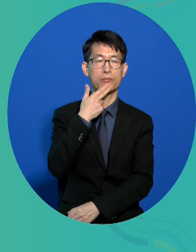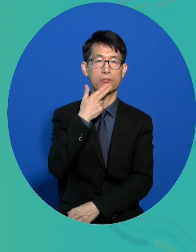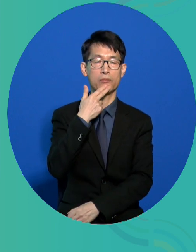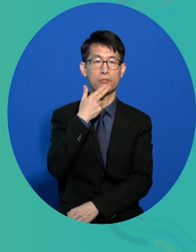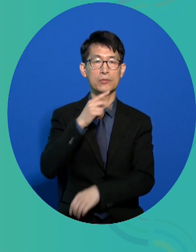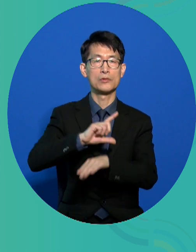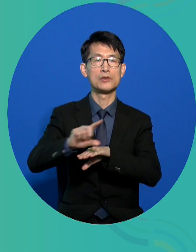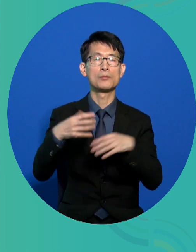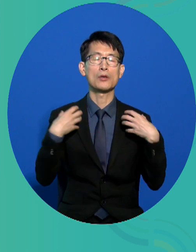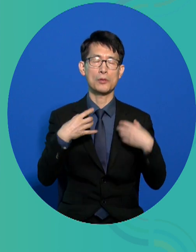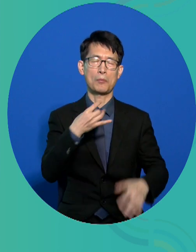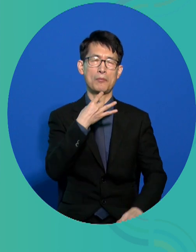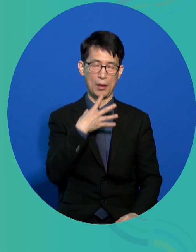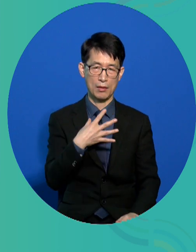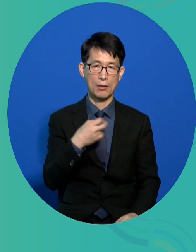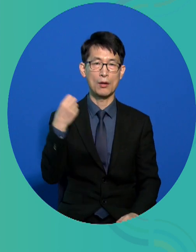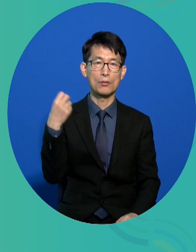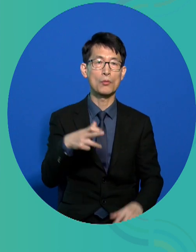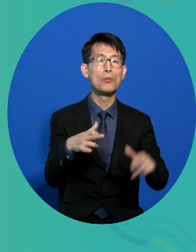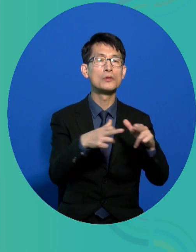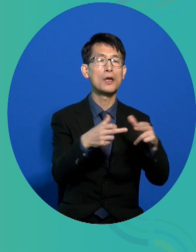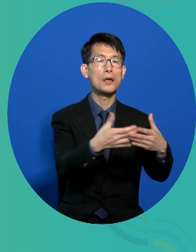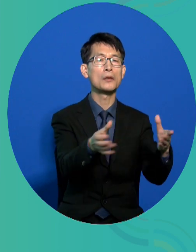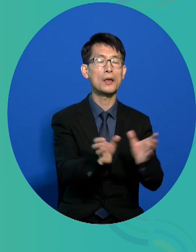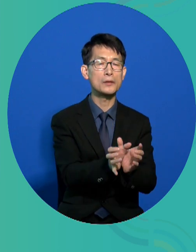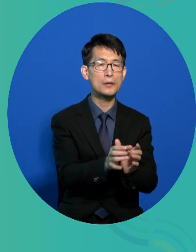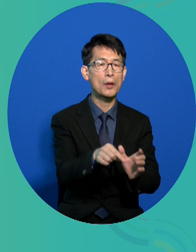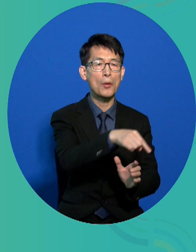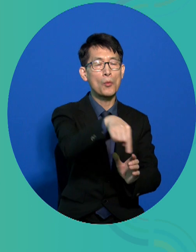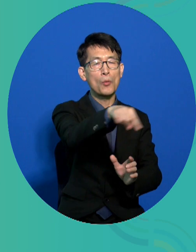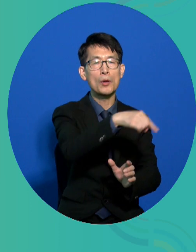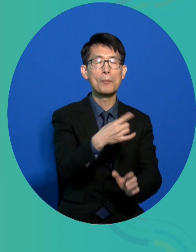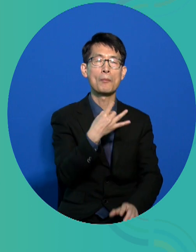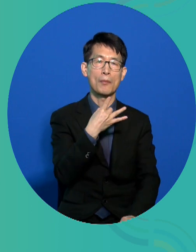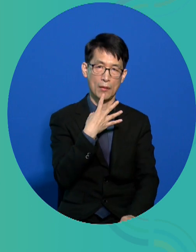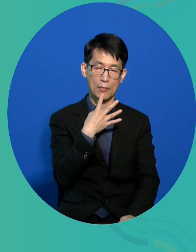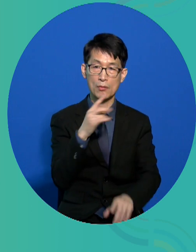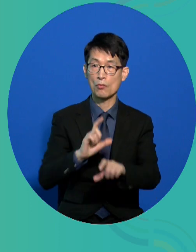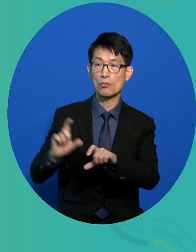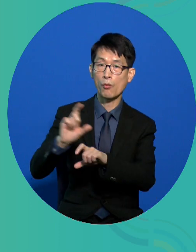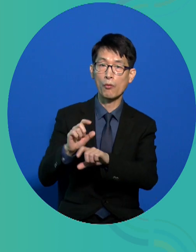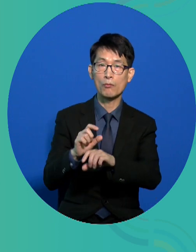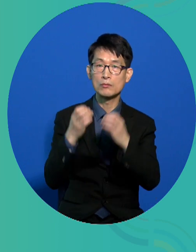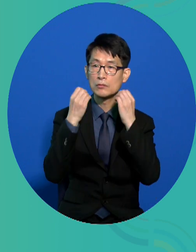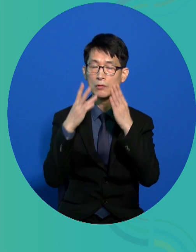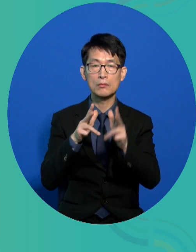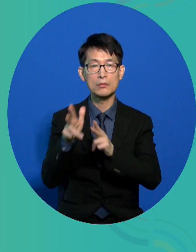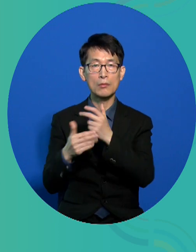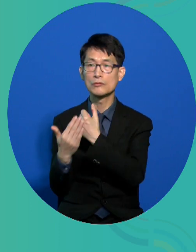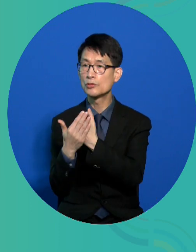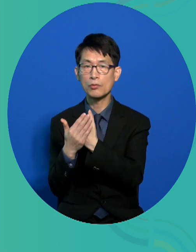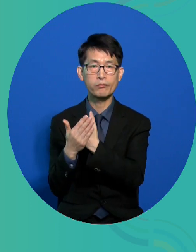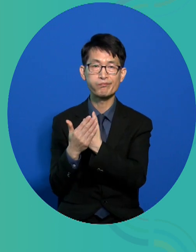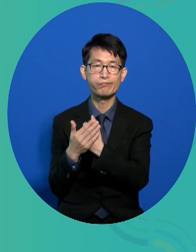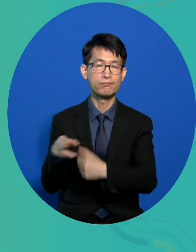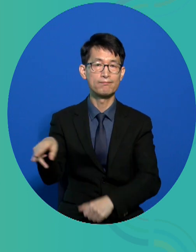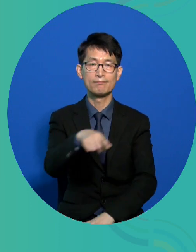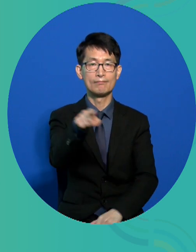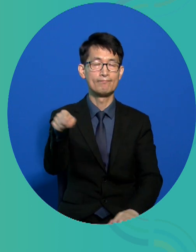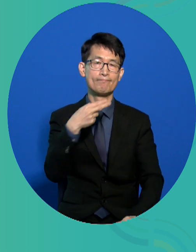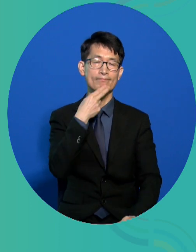of assistance available. There is almost no channel of support provided, particularly to